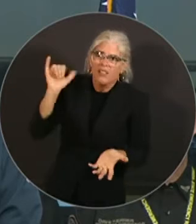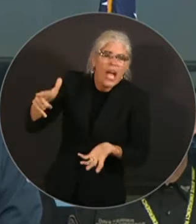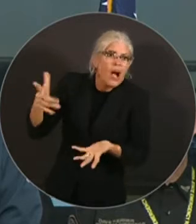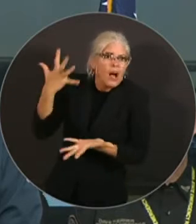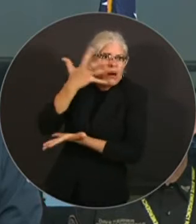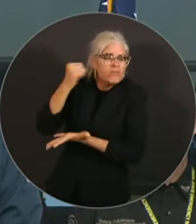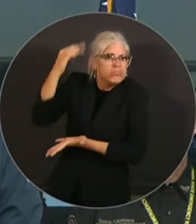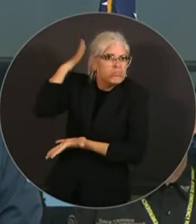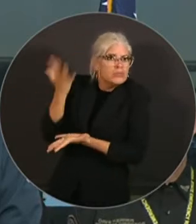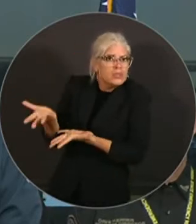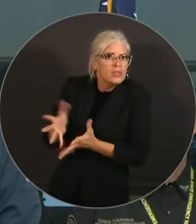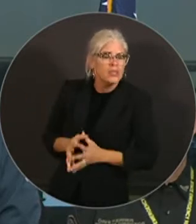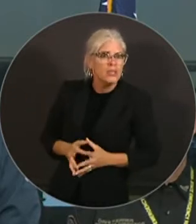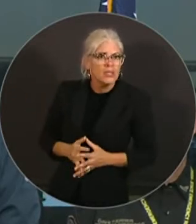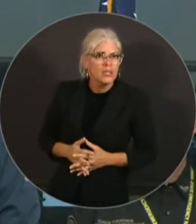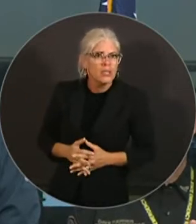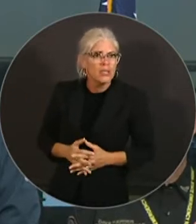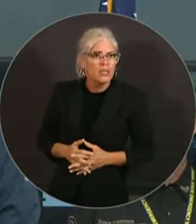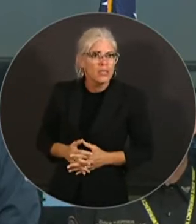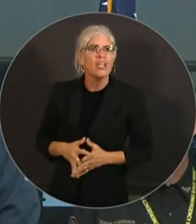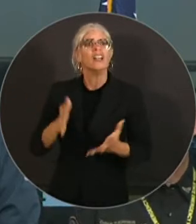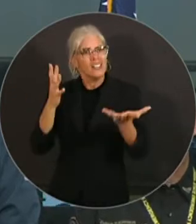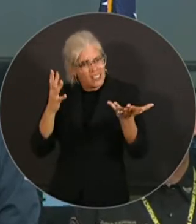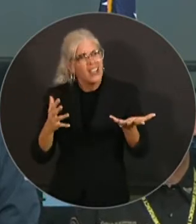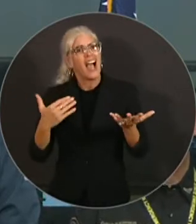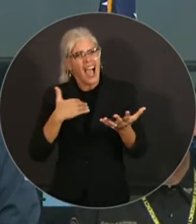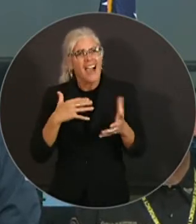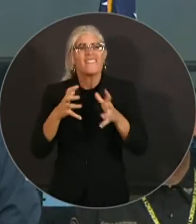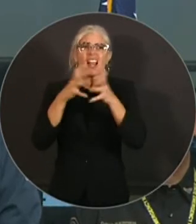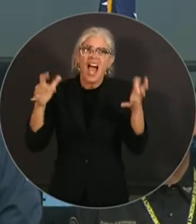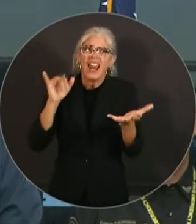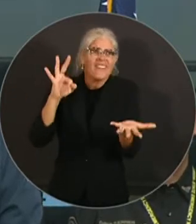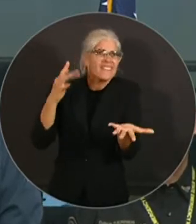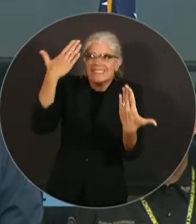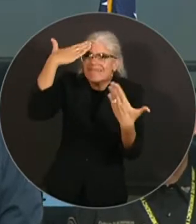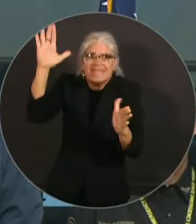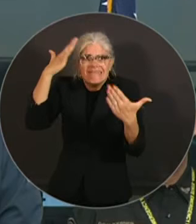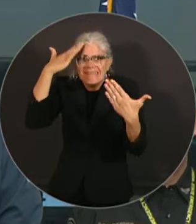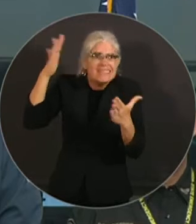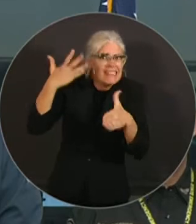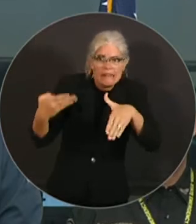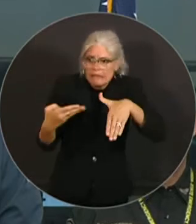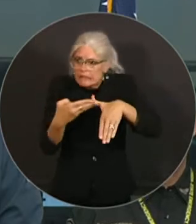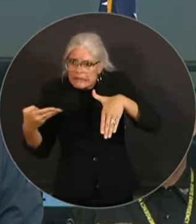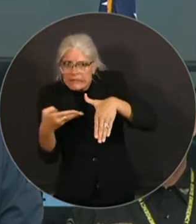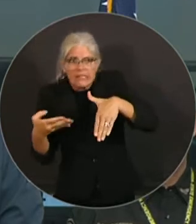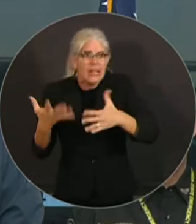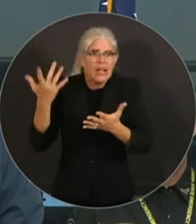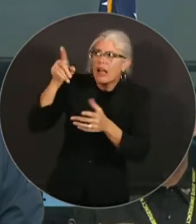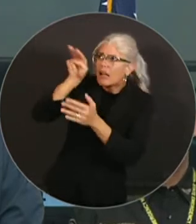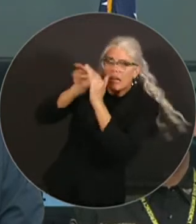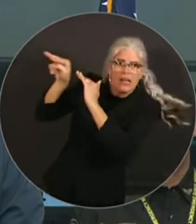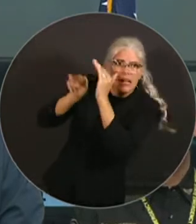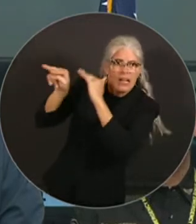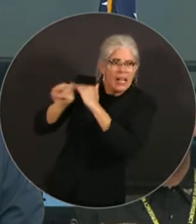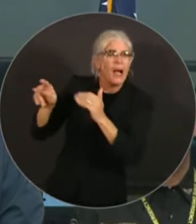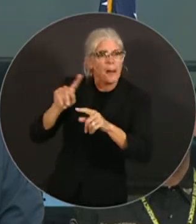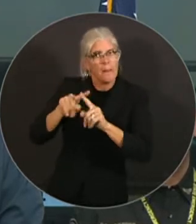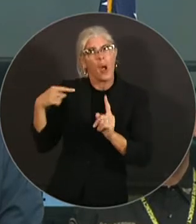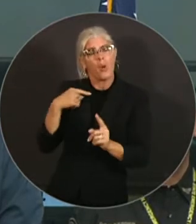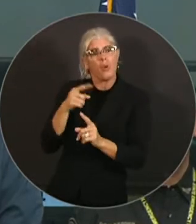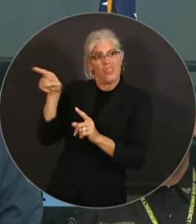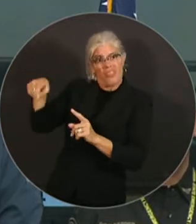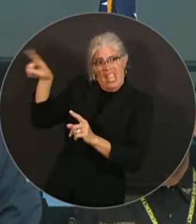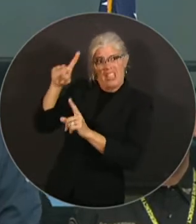We'll see. There's a lot of runway left for this. All the models say it's going to weaken. But what I would just tell the Floridians